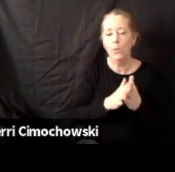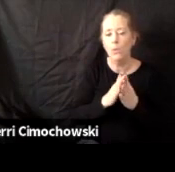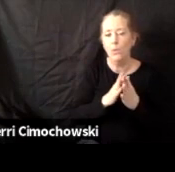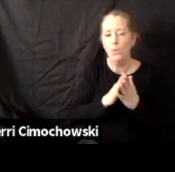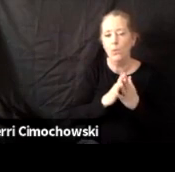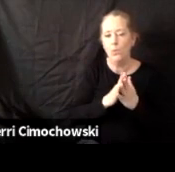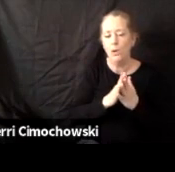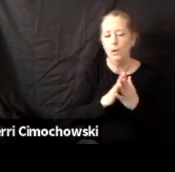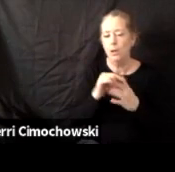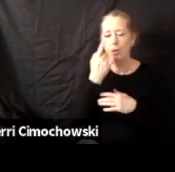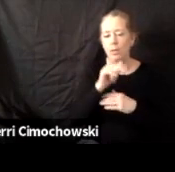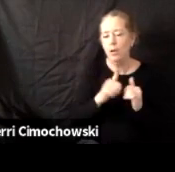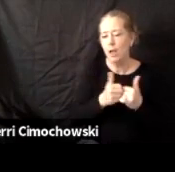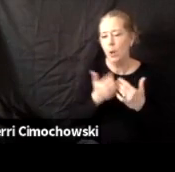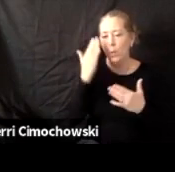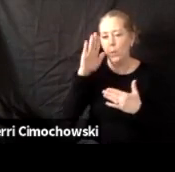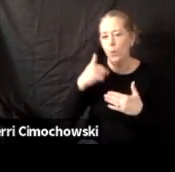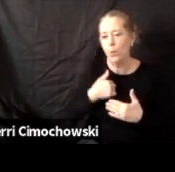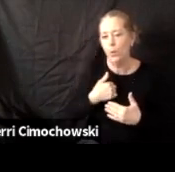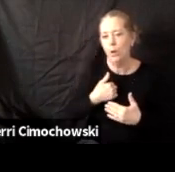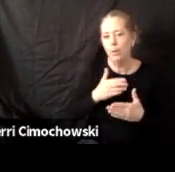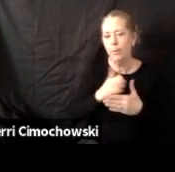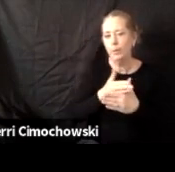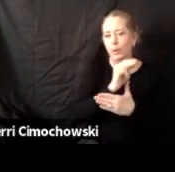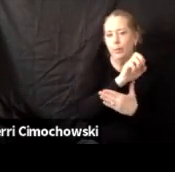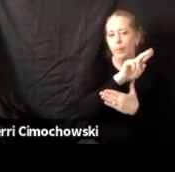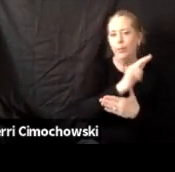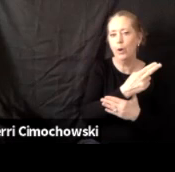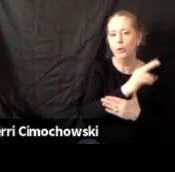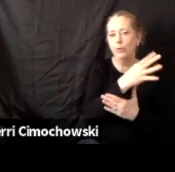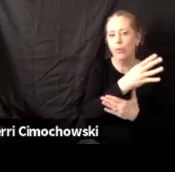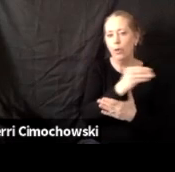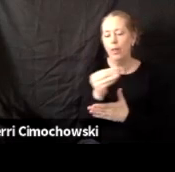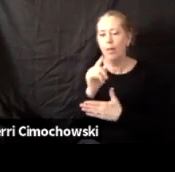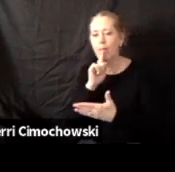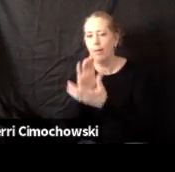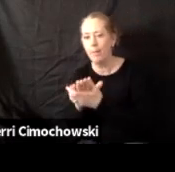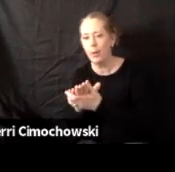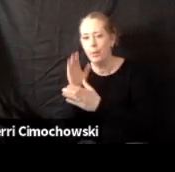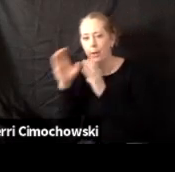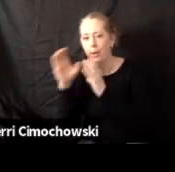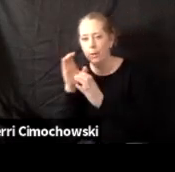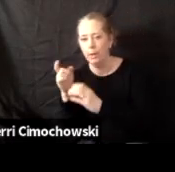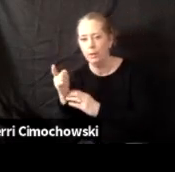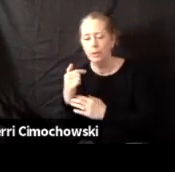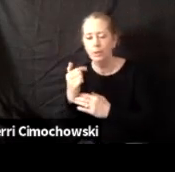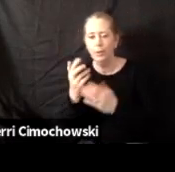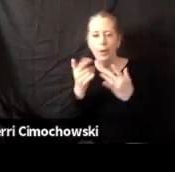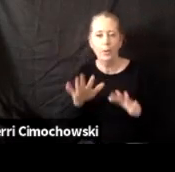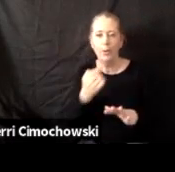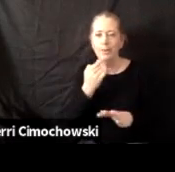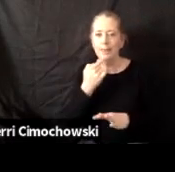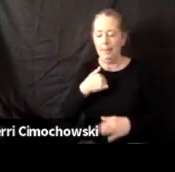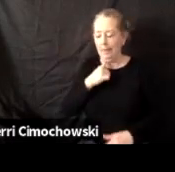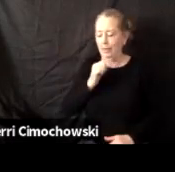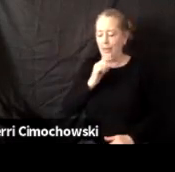that's going to look between March 4th and the commitment communication. So I don't want to say officially because I'm not quite